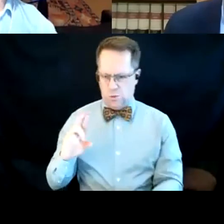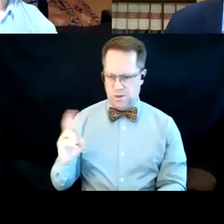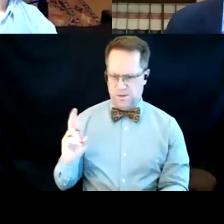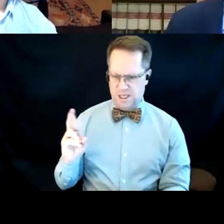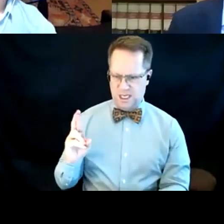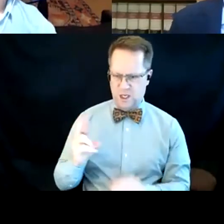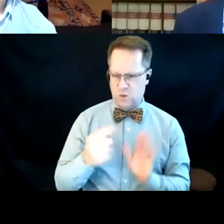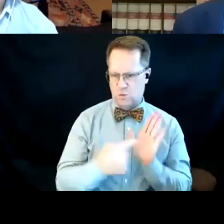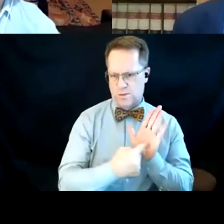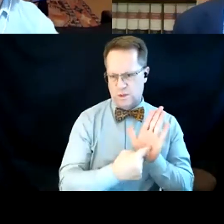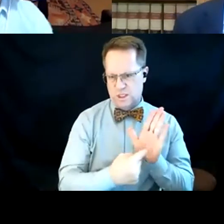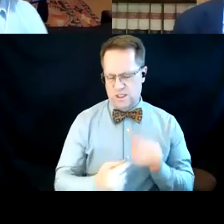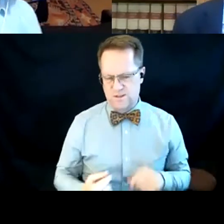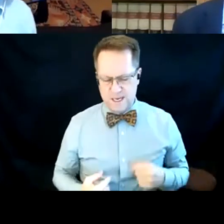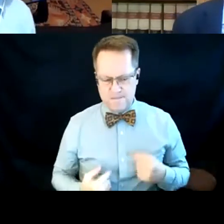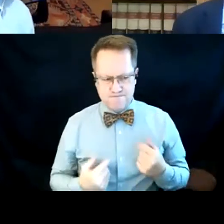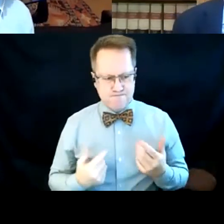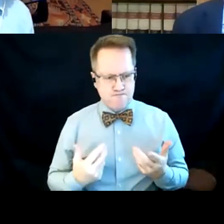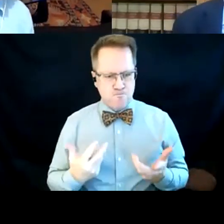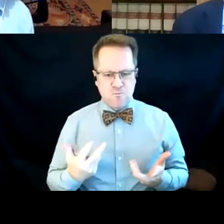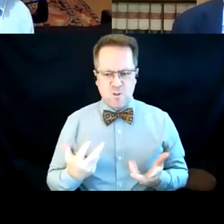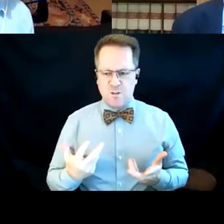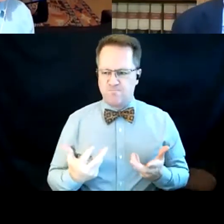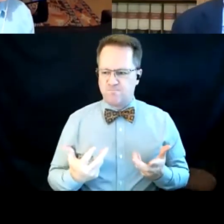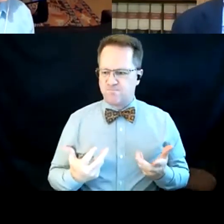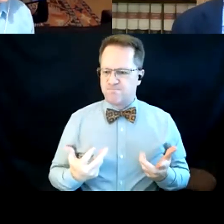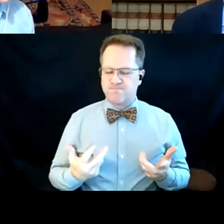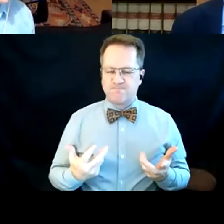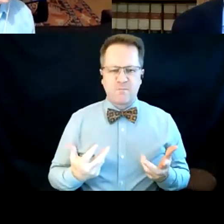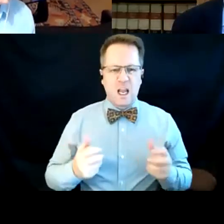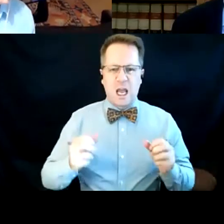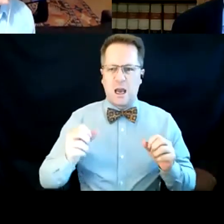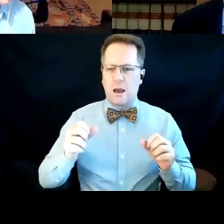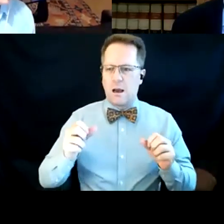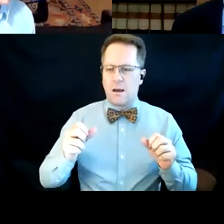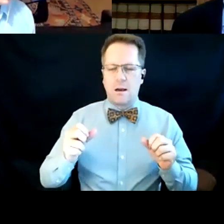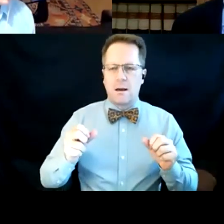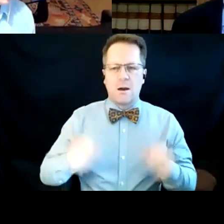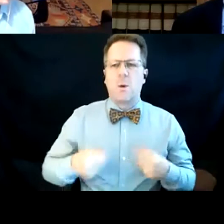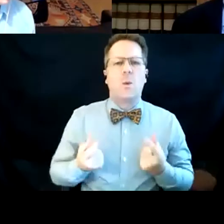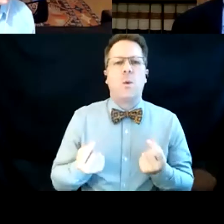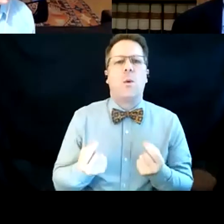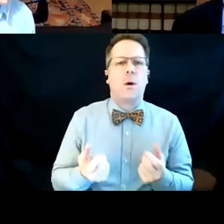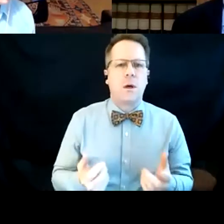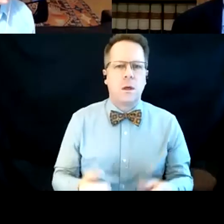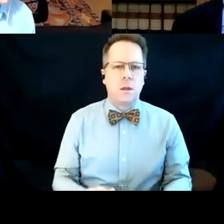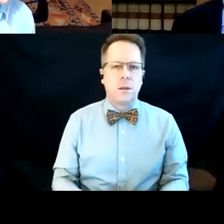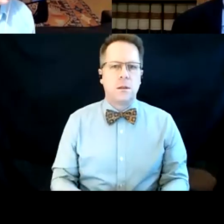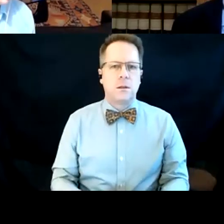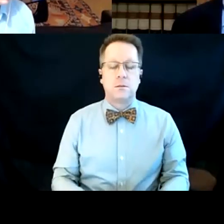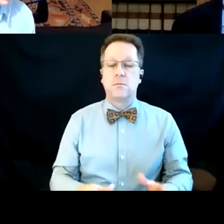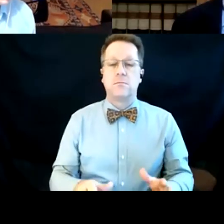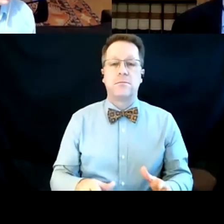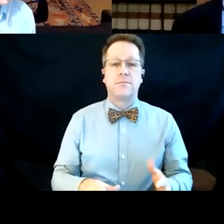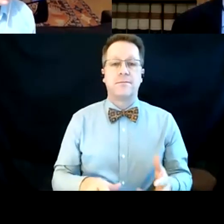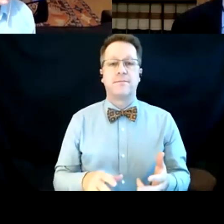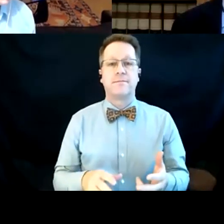I'm gonna start by kicking the Justice Barrett question to any of the 3 of you.